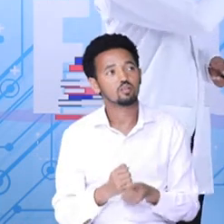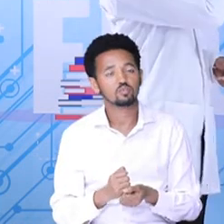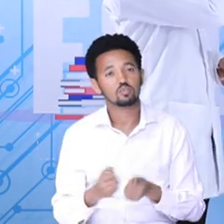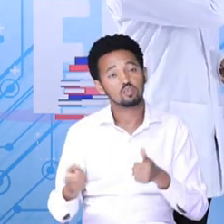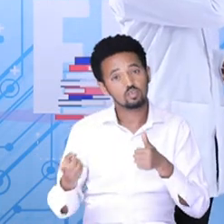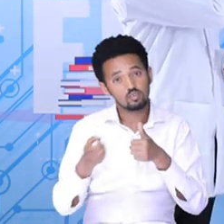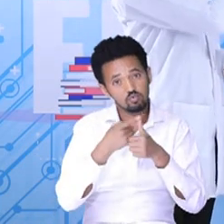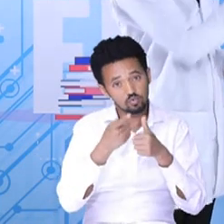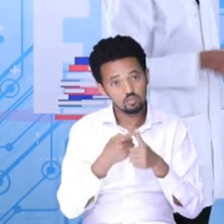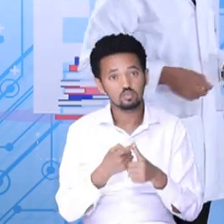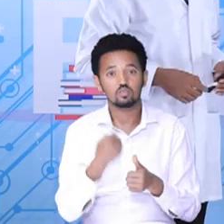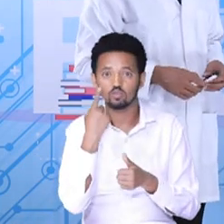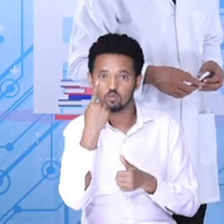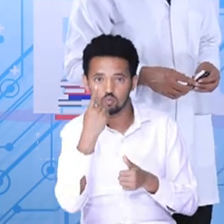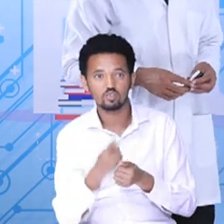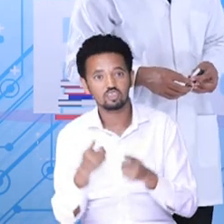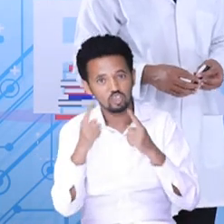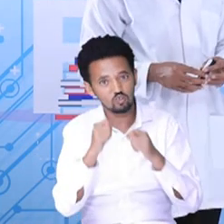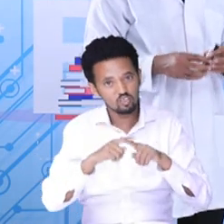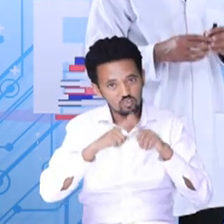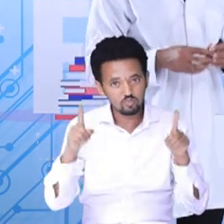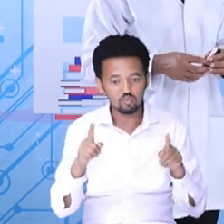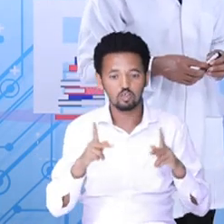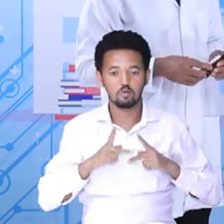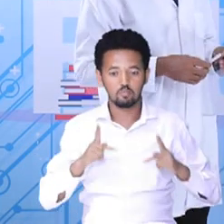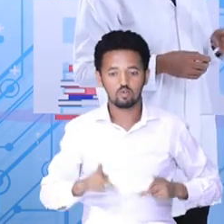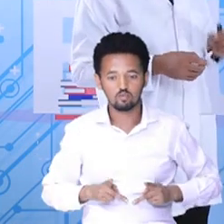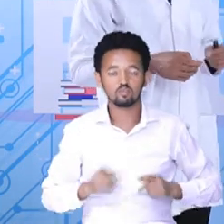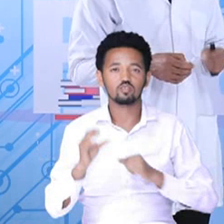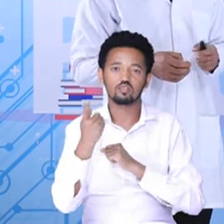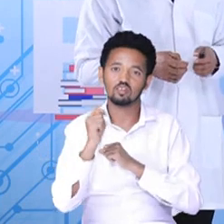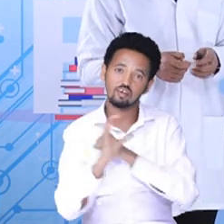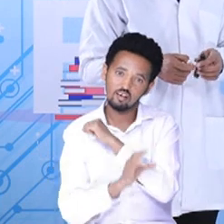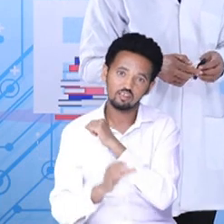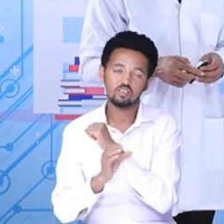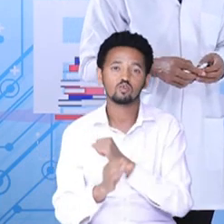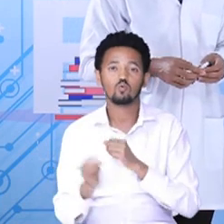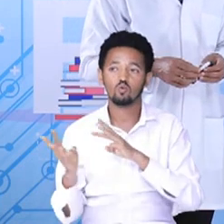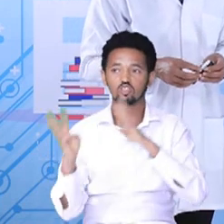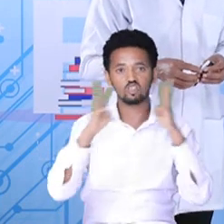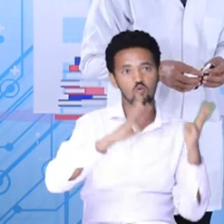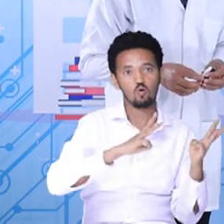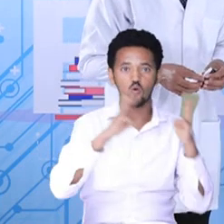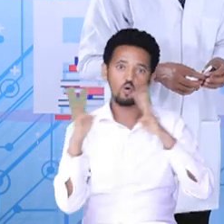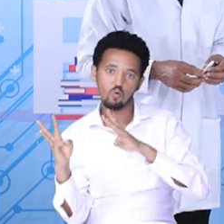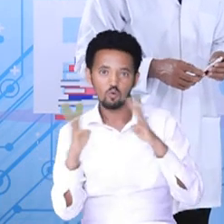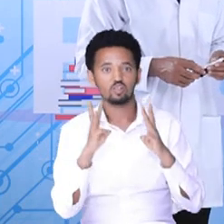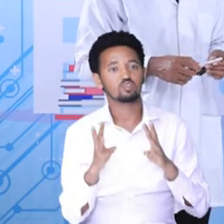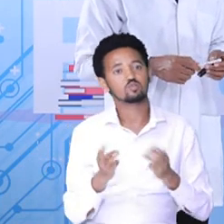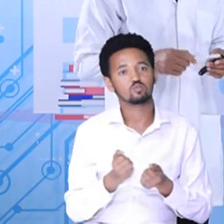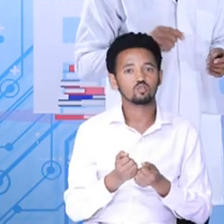The first one is the interconnection of different parts of the country with all-weather roads, which